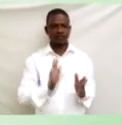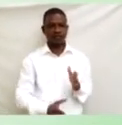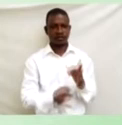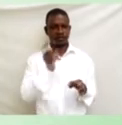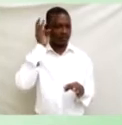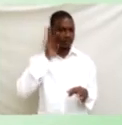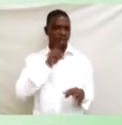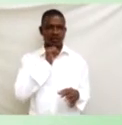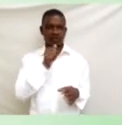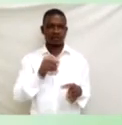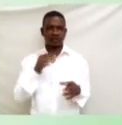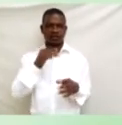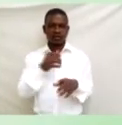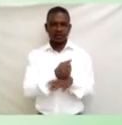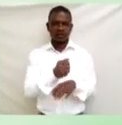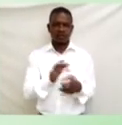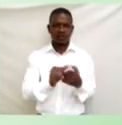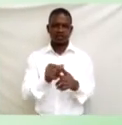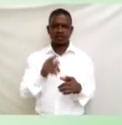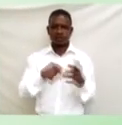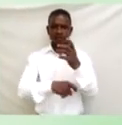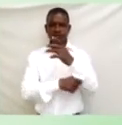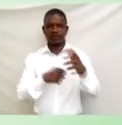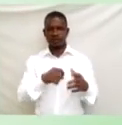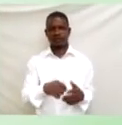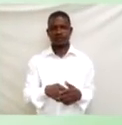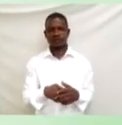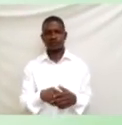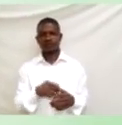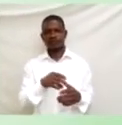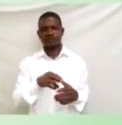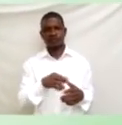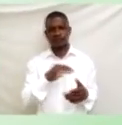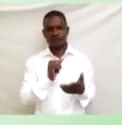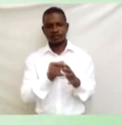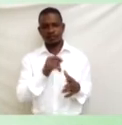vote for the senator if he were not accused of theft.